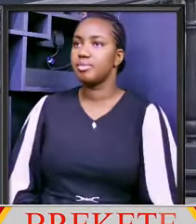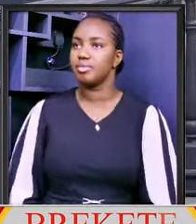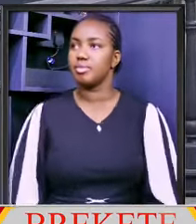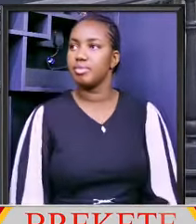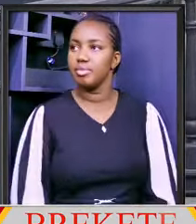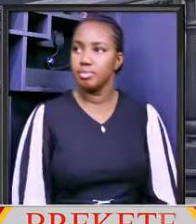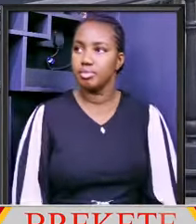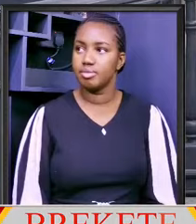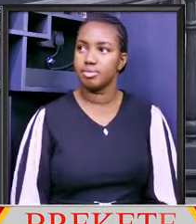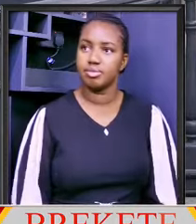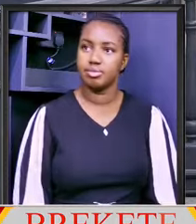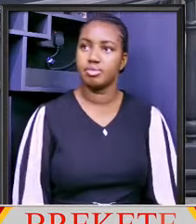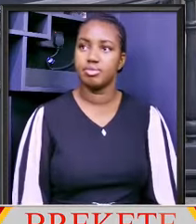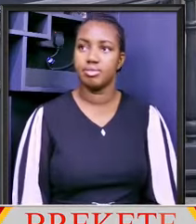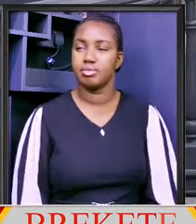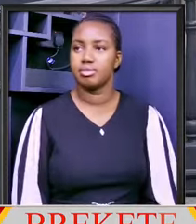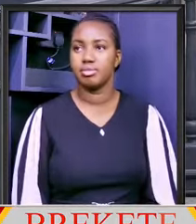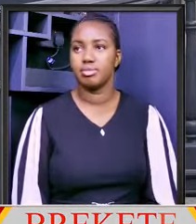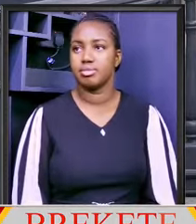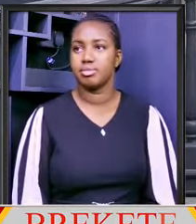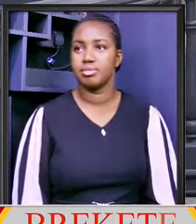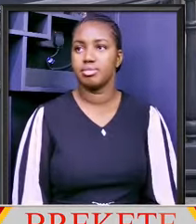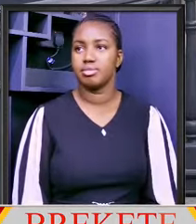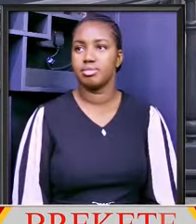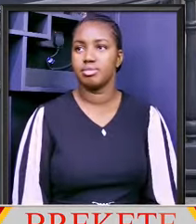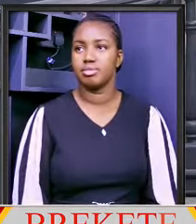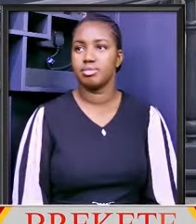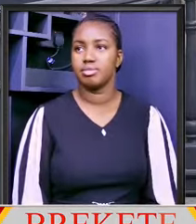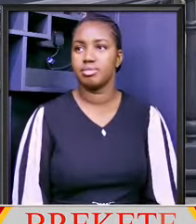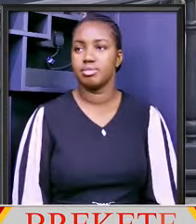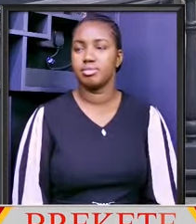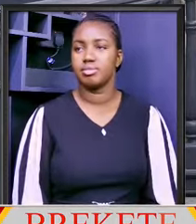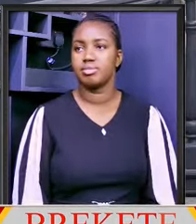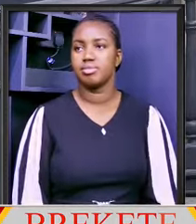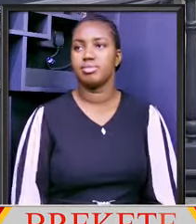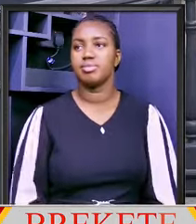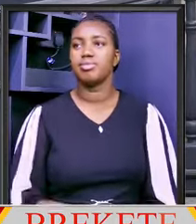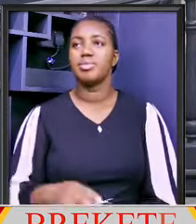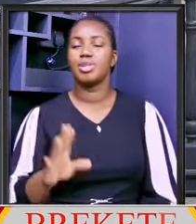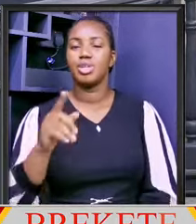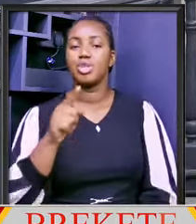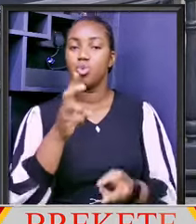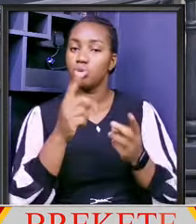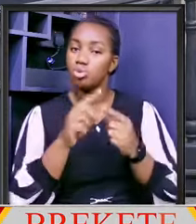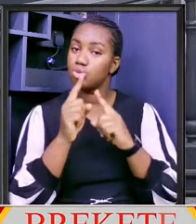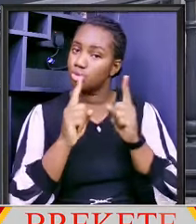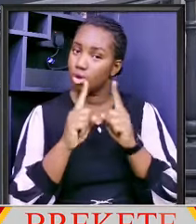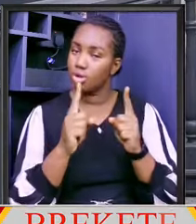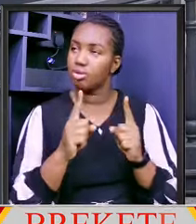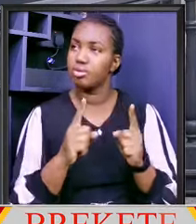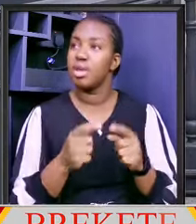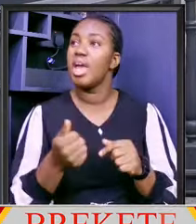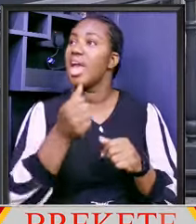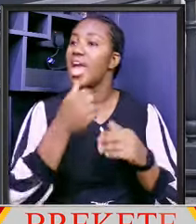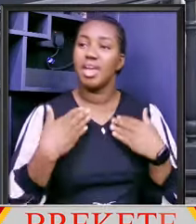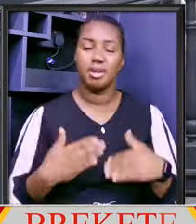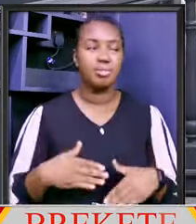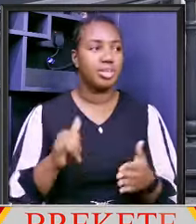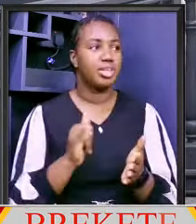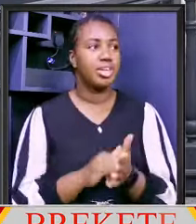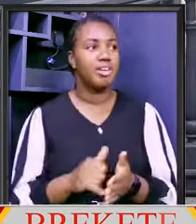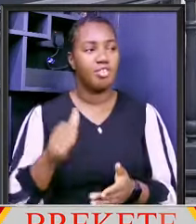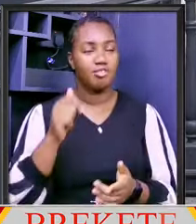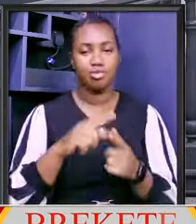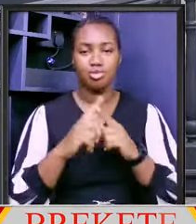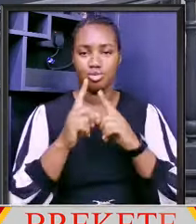Give him. I don't think I have anything. Talk to me now. Collect the microphone. Okay. The bite person. Mr. President. Anybody who no agree talk